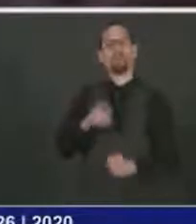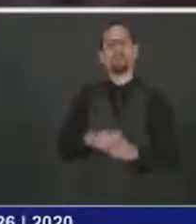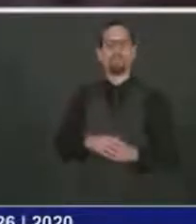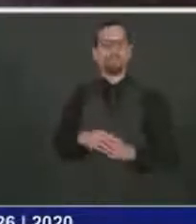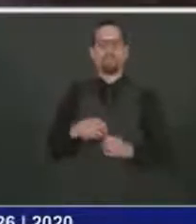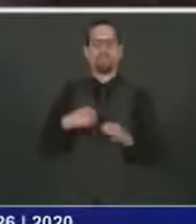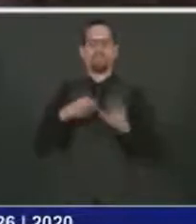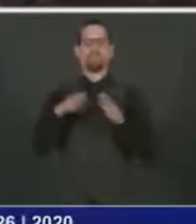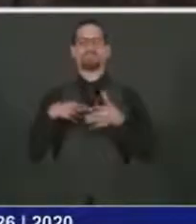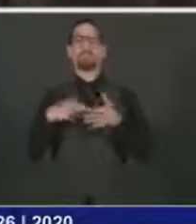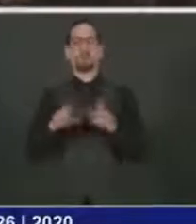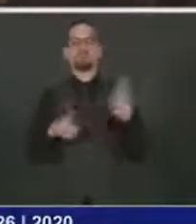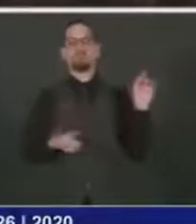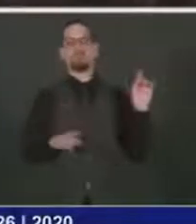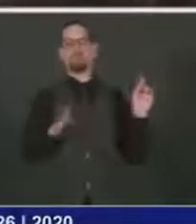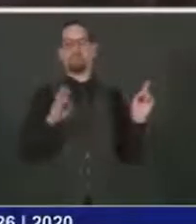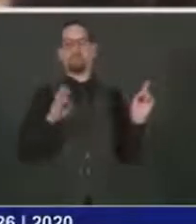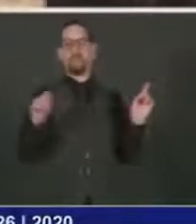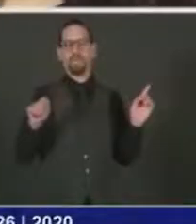want to answer it too.